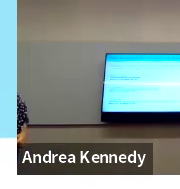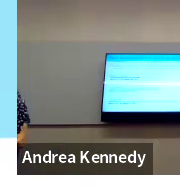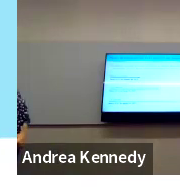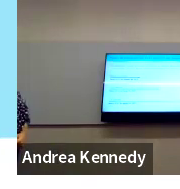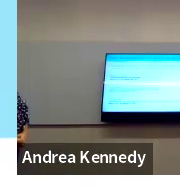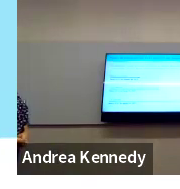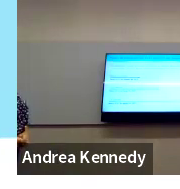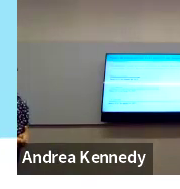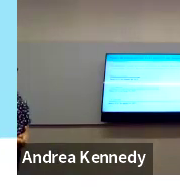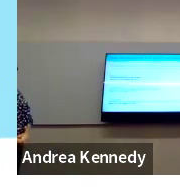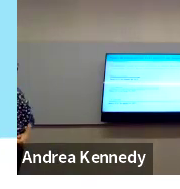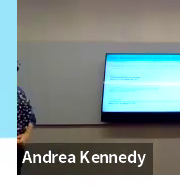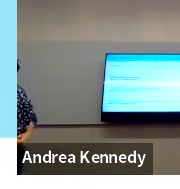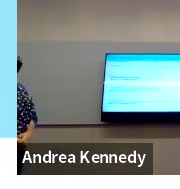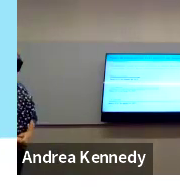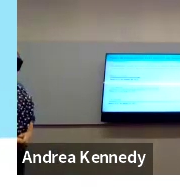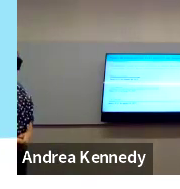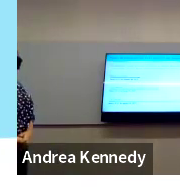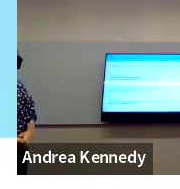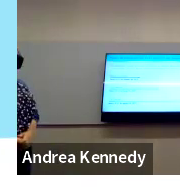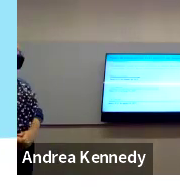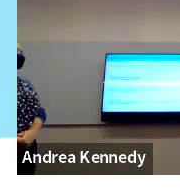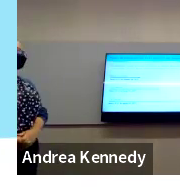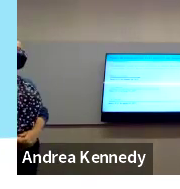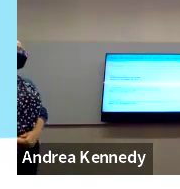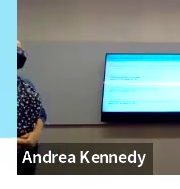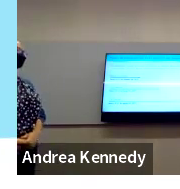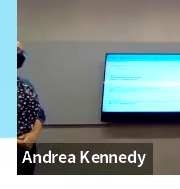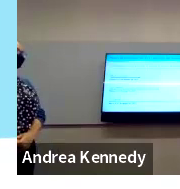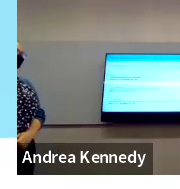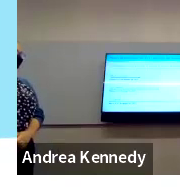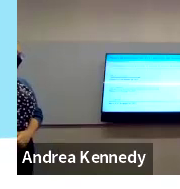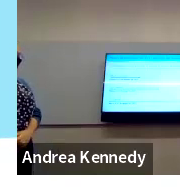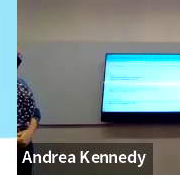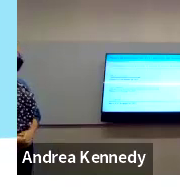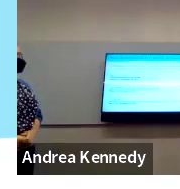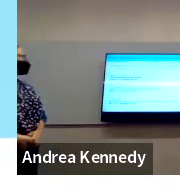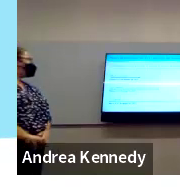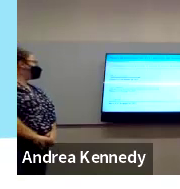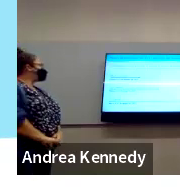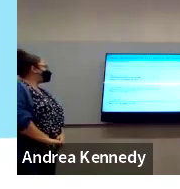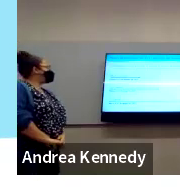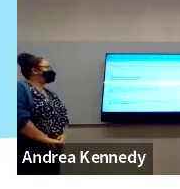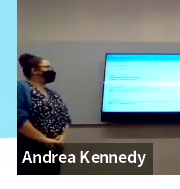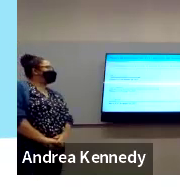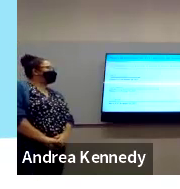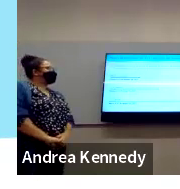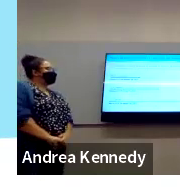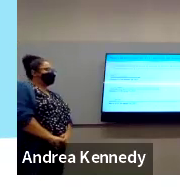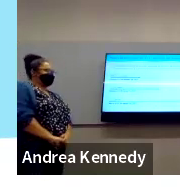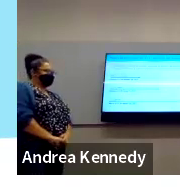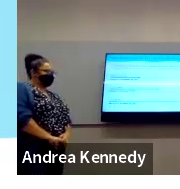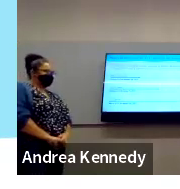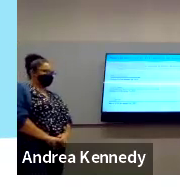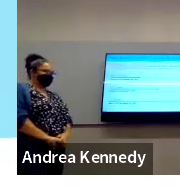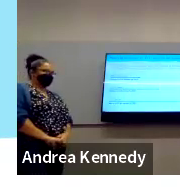estas peticiones. Y lo deben de presentar durante ese plazo y si no lo hacen,